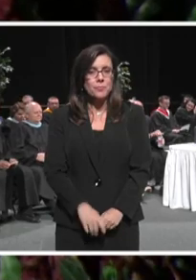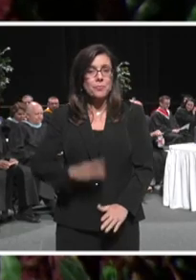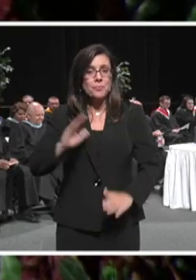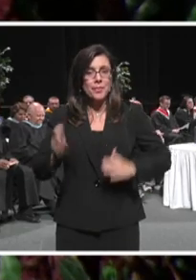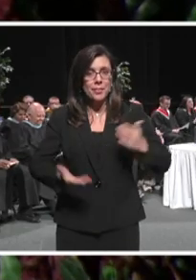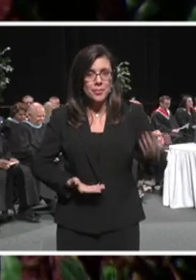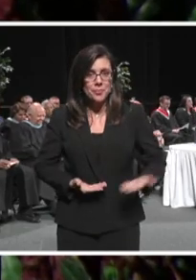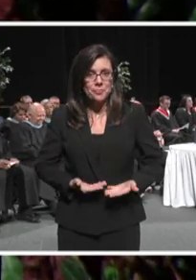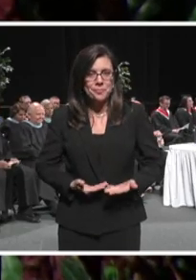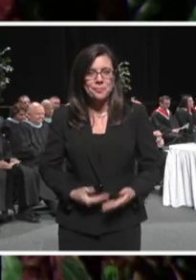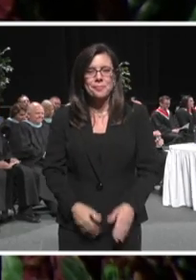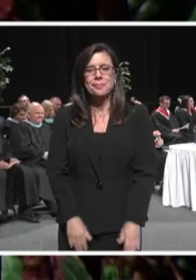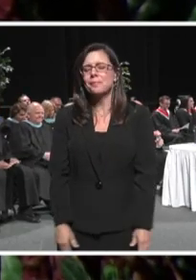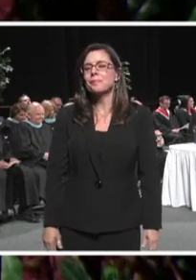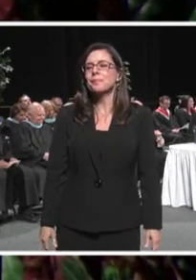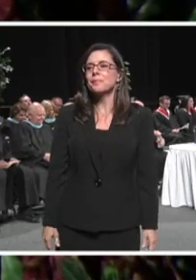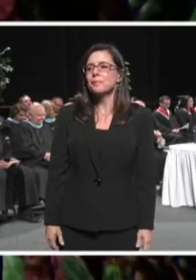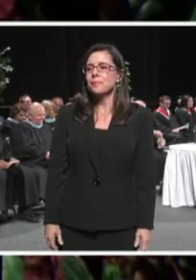Welcome.